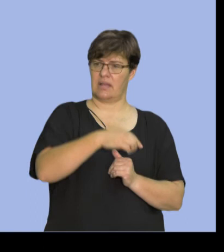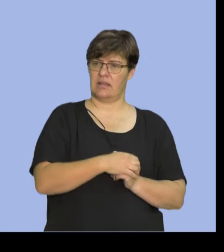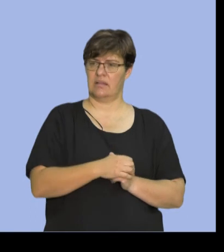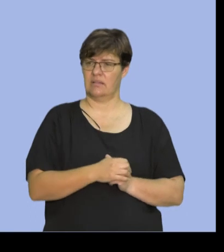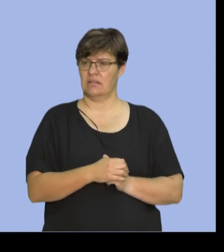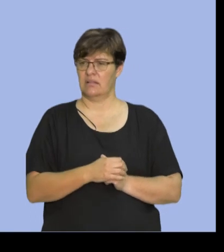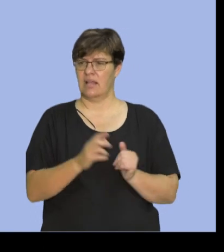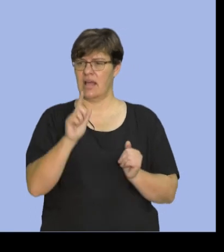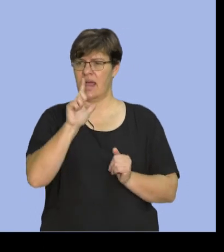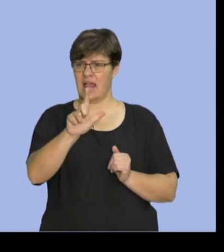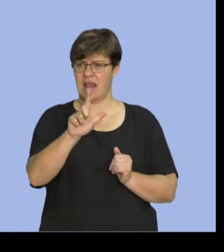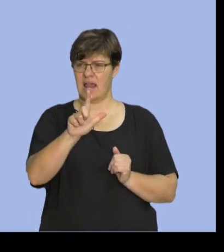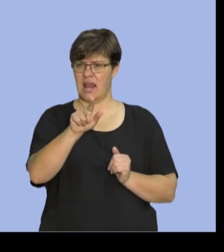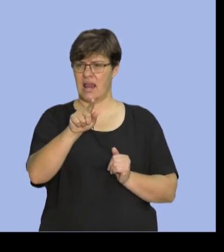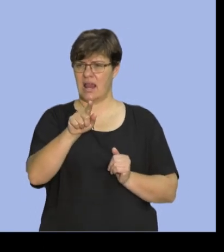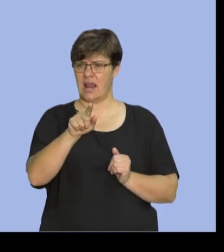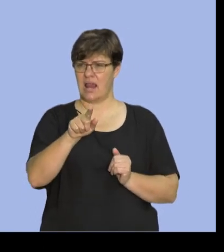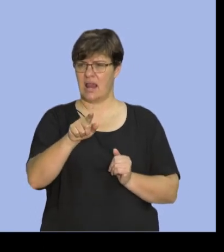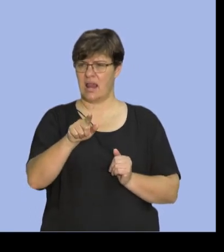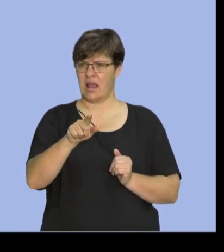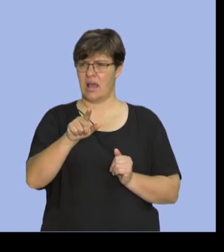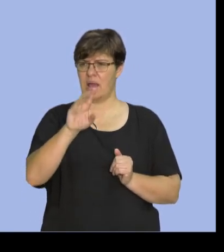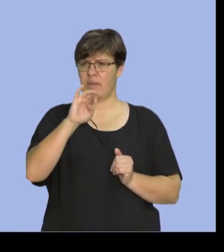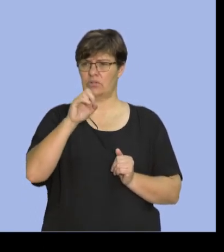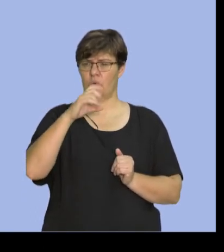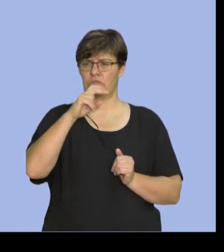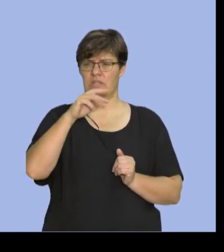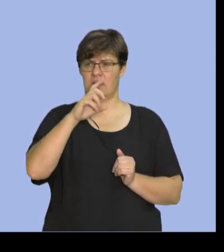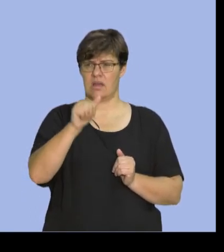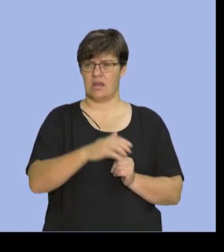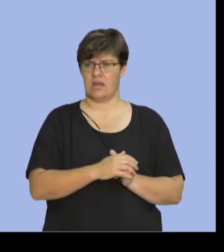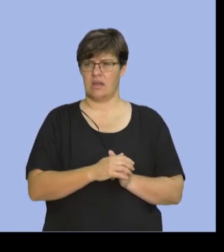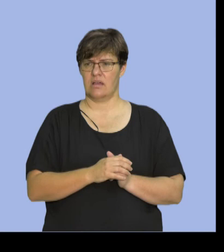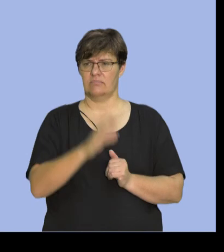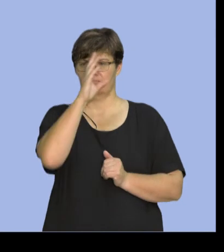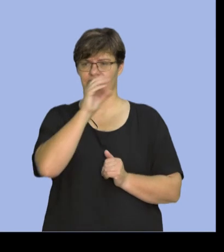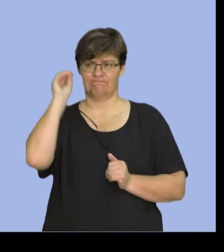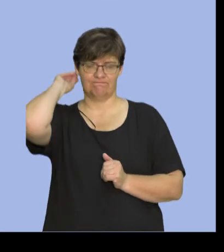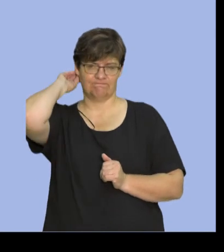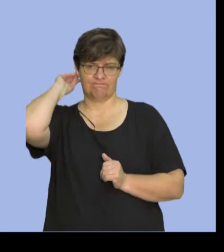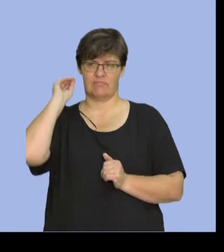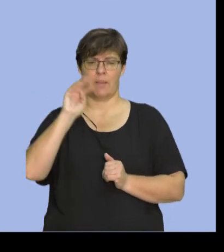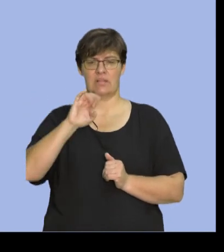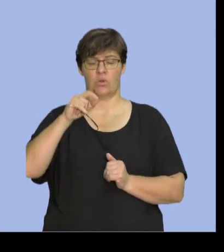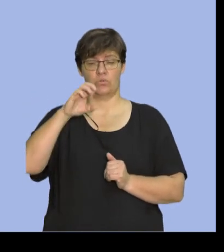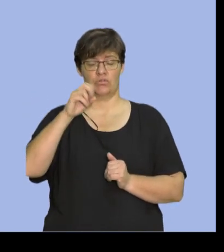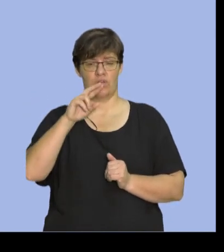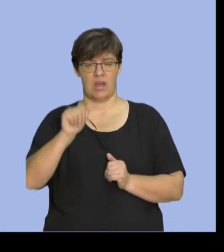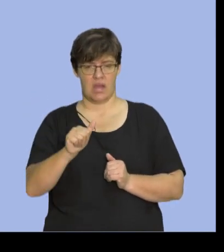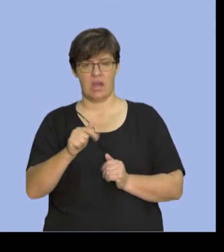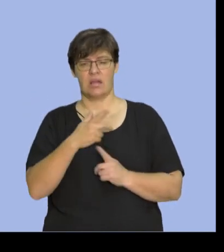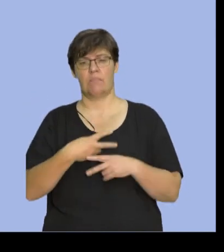L was the mitochondria, and if we recollect, the function of the mitochondria is that it is